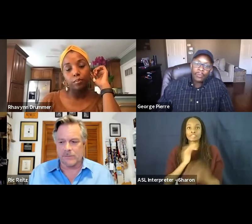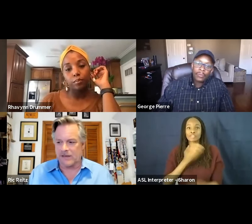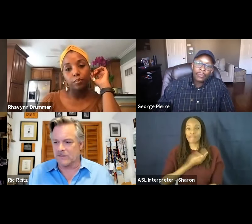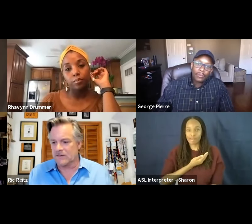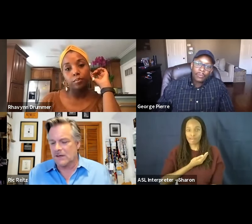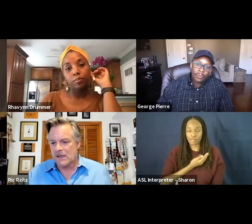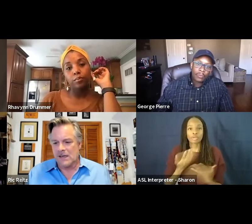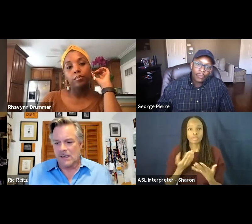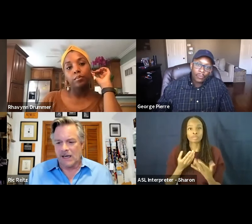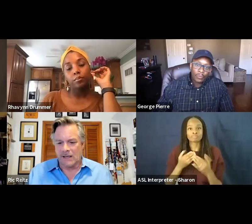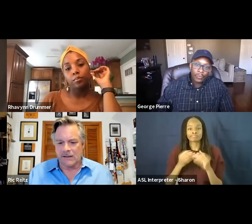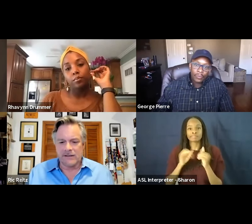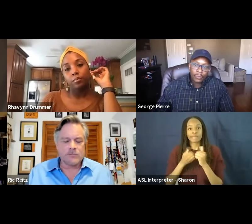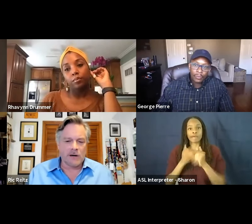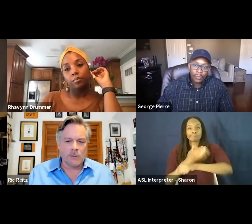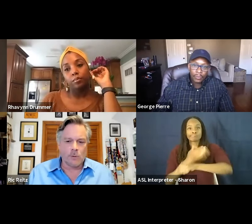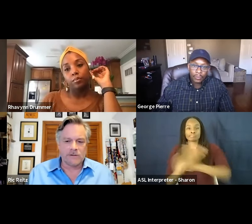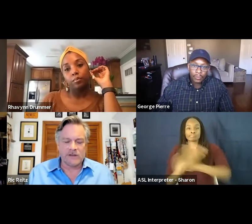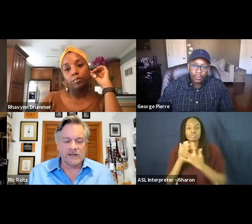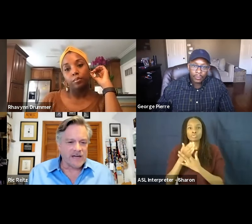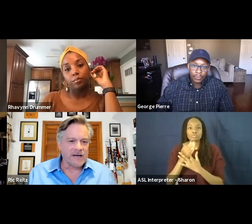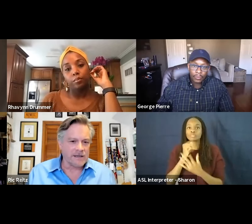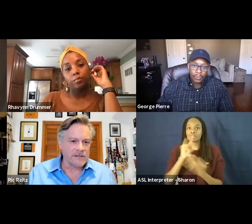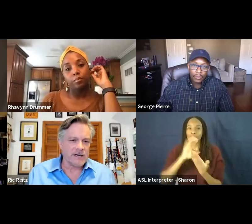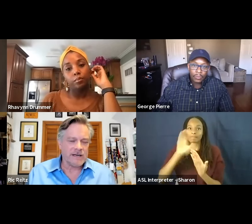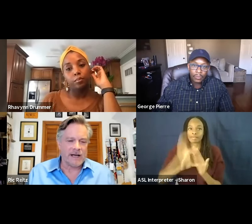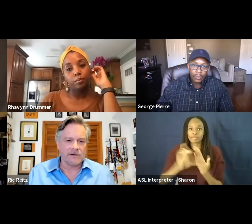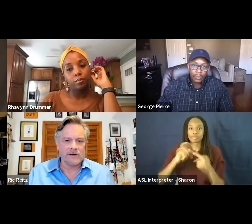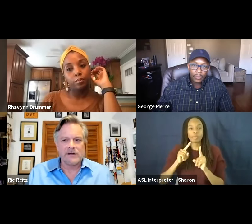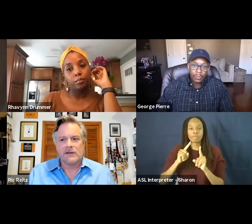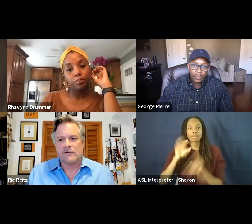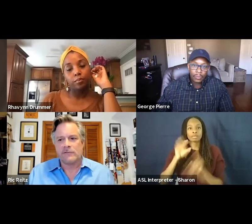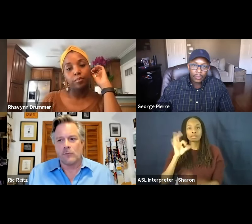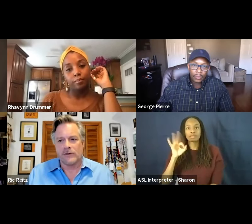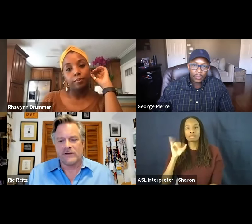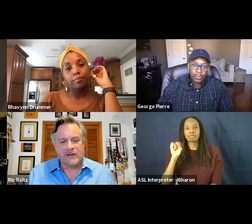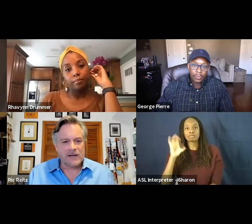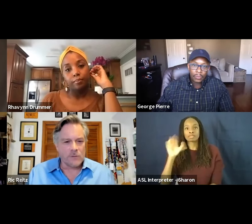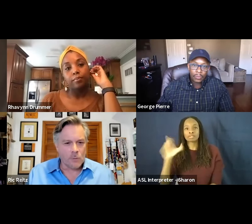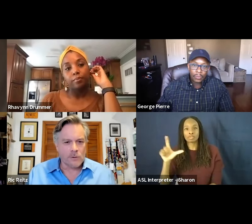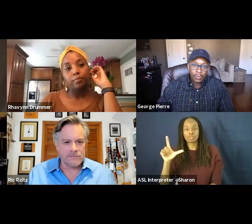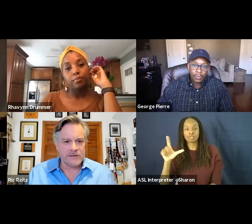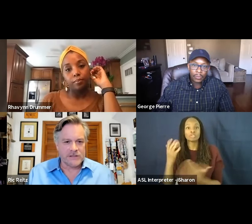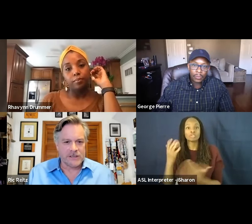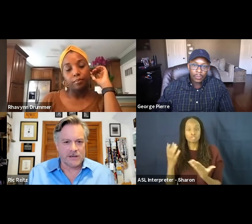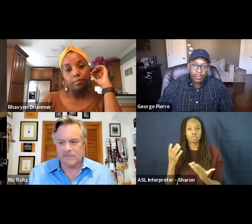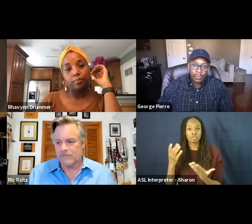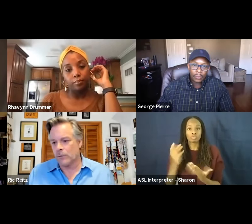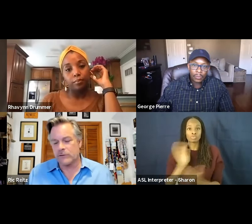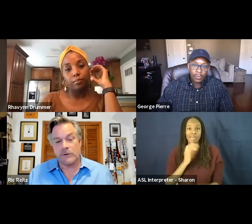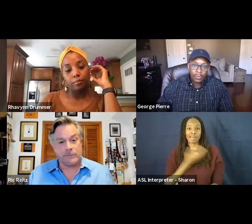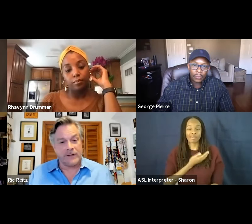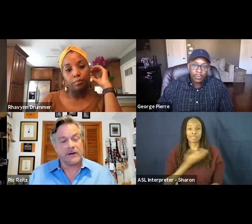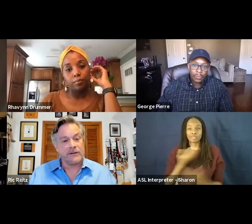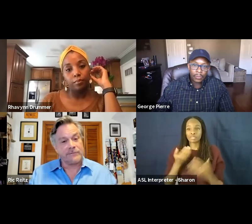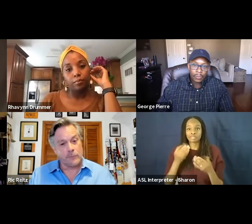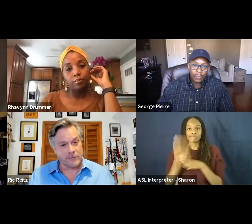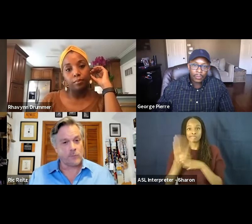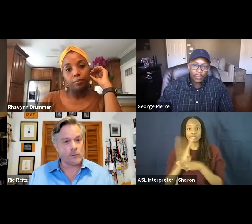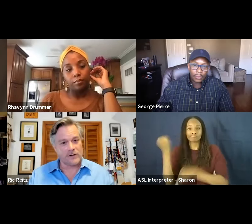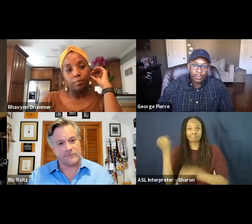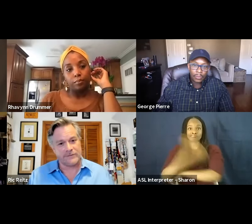fiscal basis. And this market was entirely shut down for the second quarter of this year, which would have been